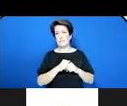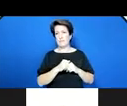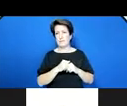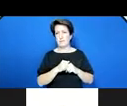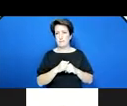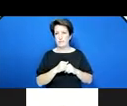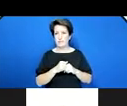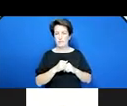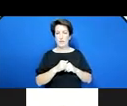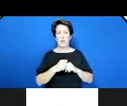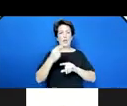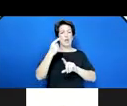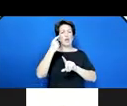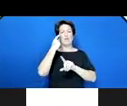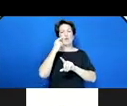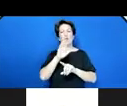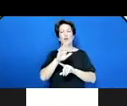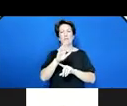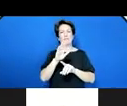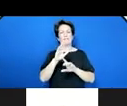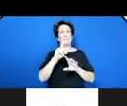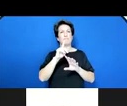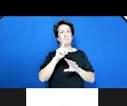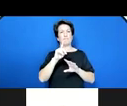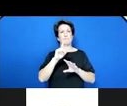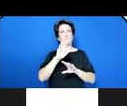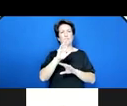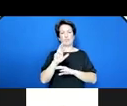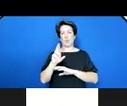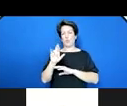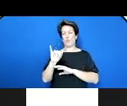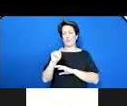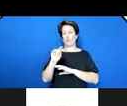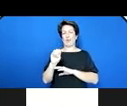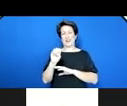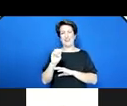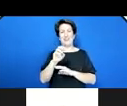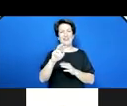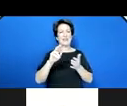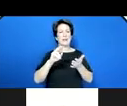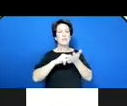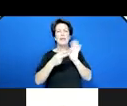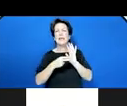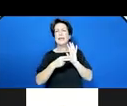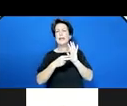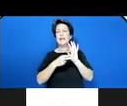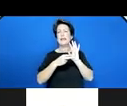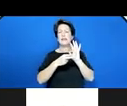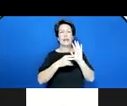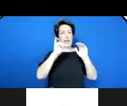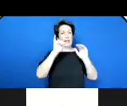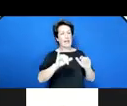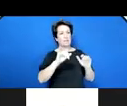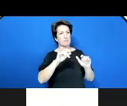rite, R-I-T-E, associated with that wedding or funeral service. It is not for any subsequent or prior